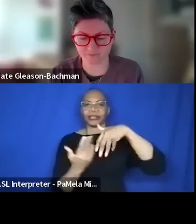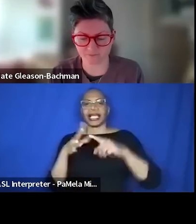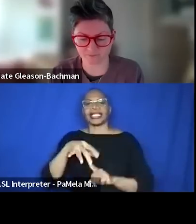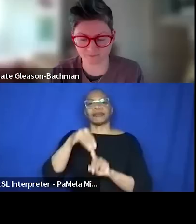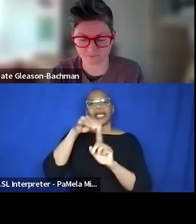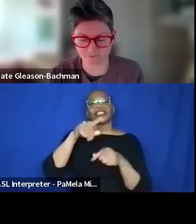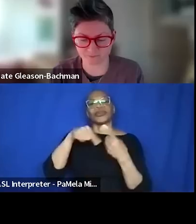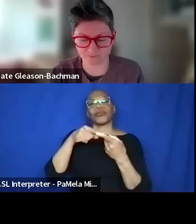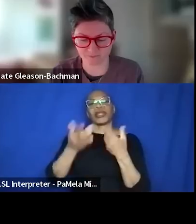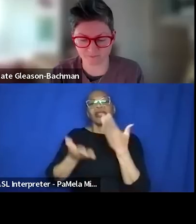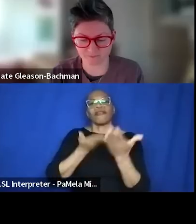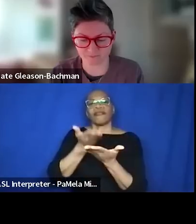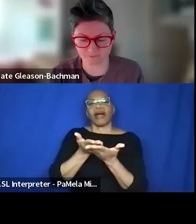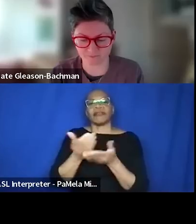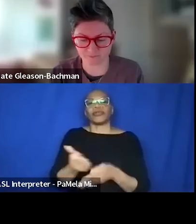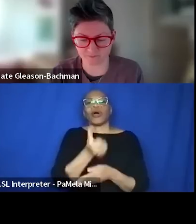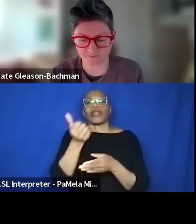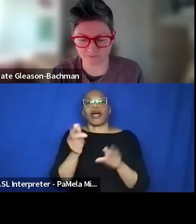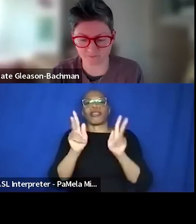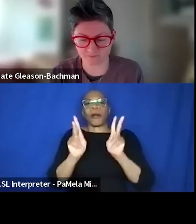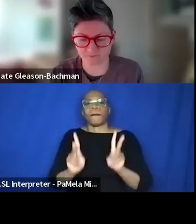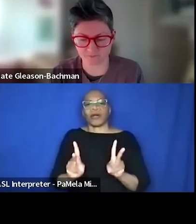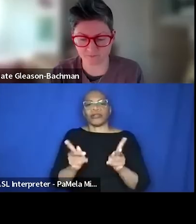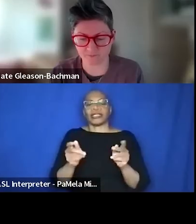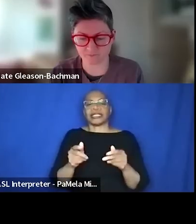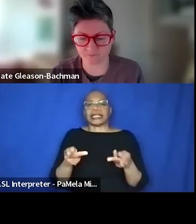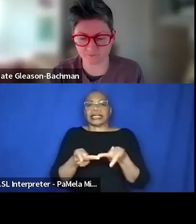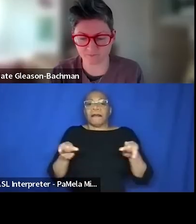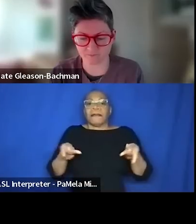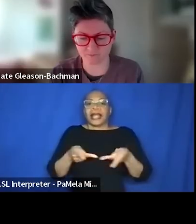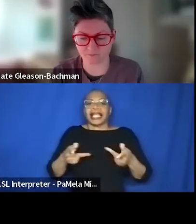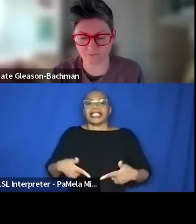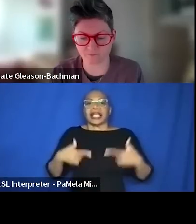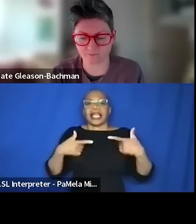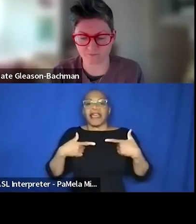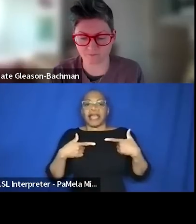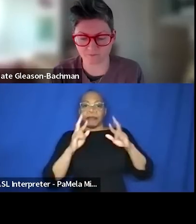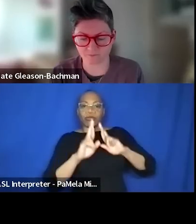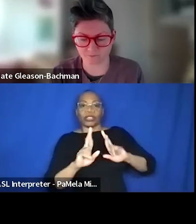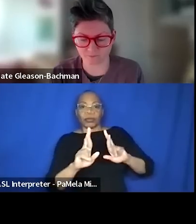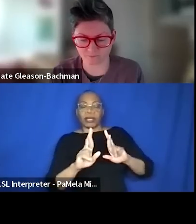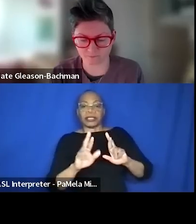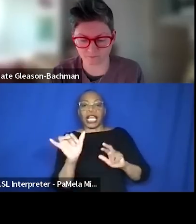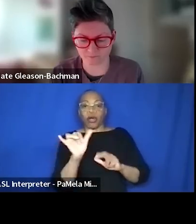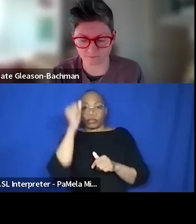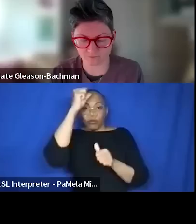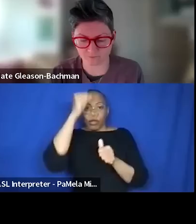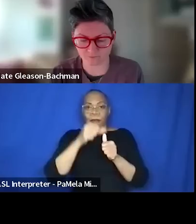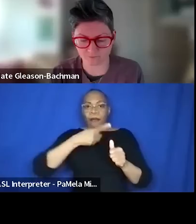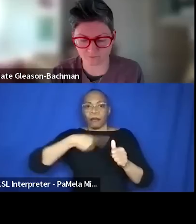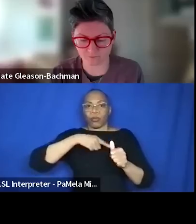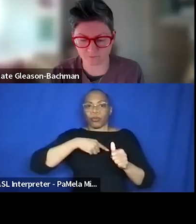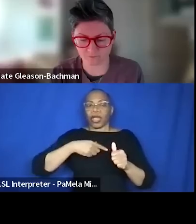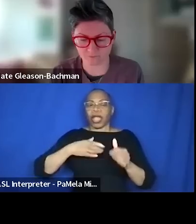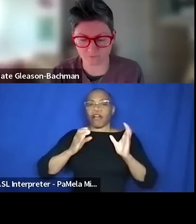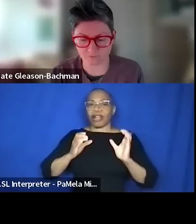place of living and really viewing that as their space and being respectful of the fact that you are a guest in that space. It switches